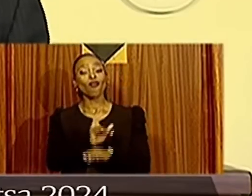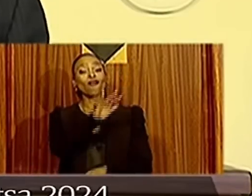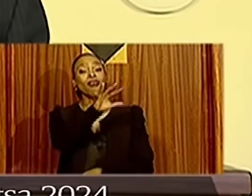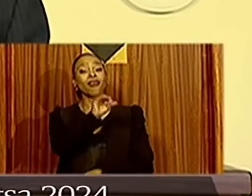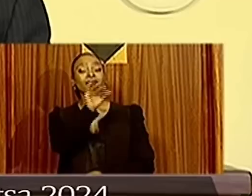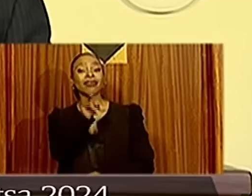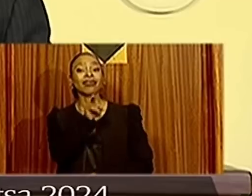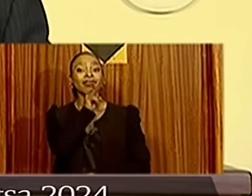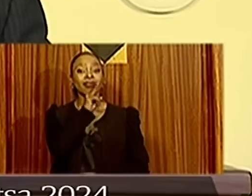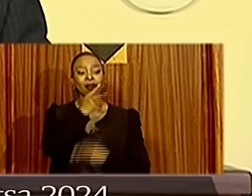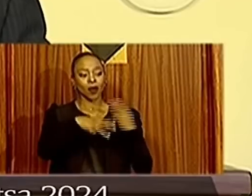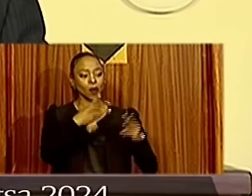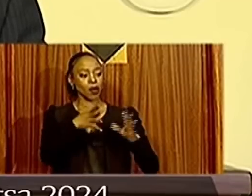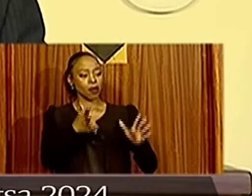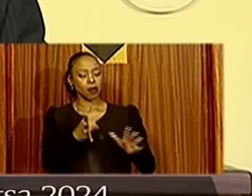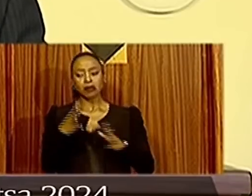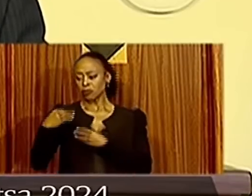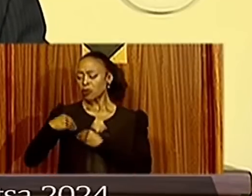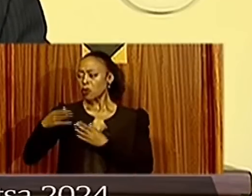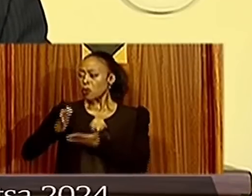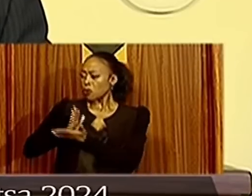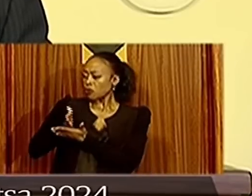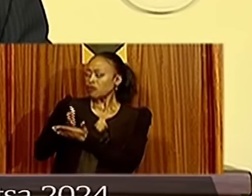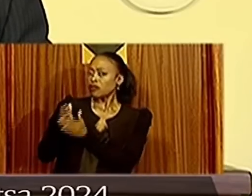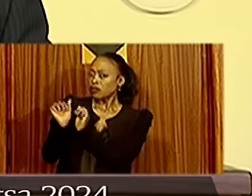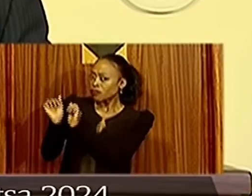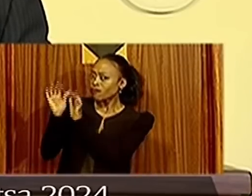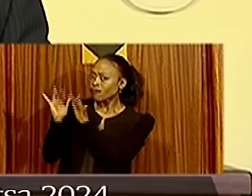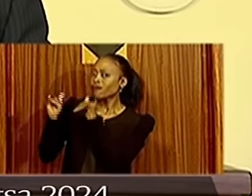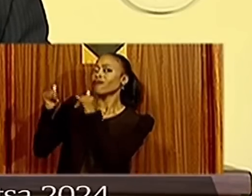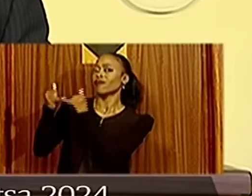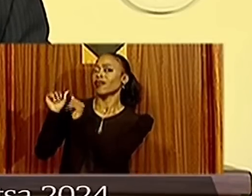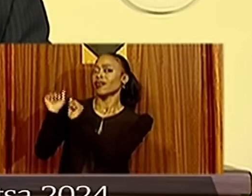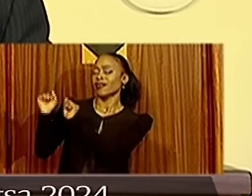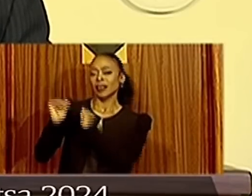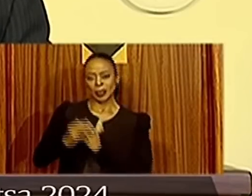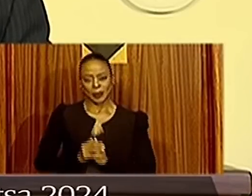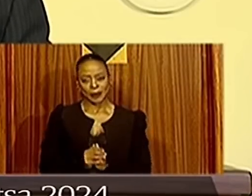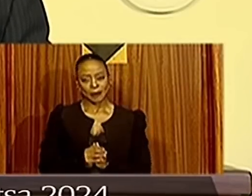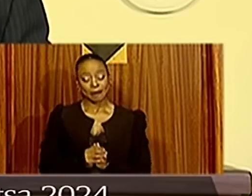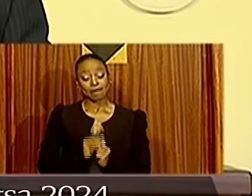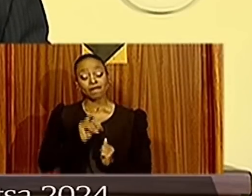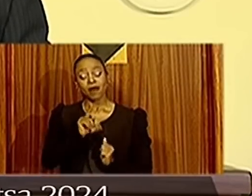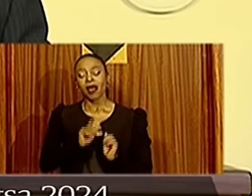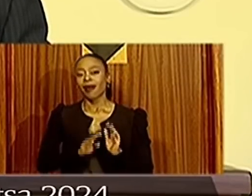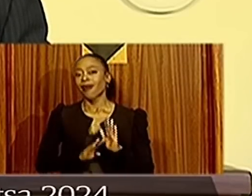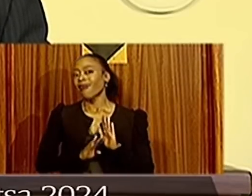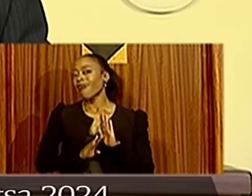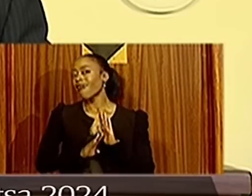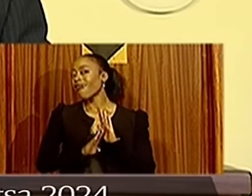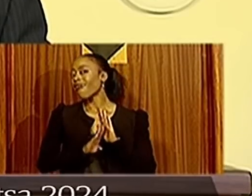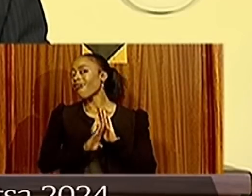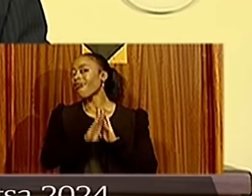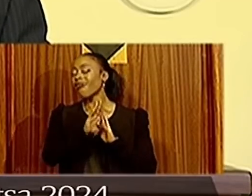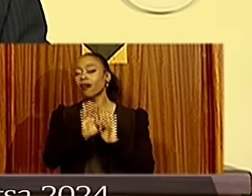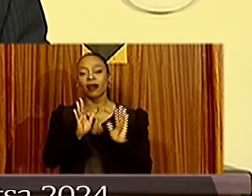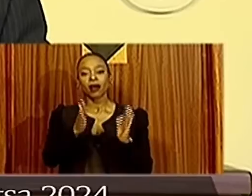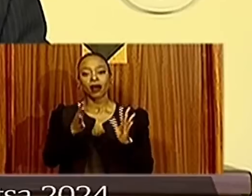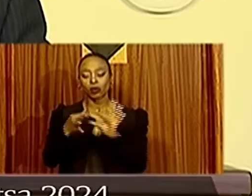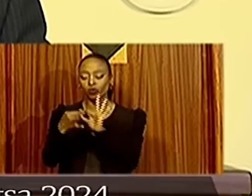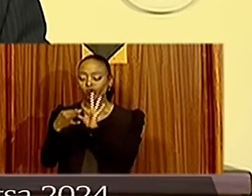workers own shares in the companies that they work for. We've made this progress by working